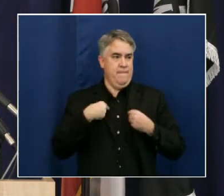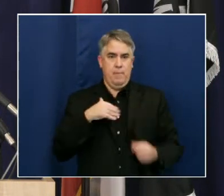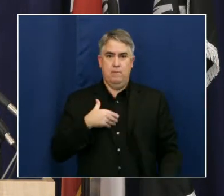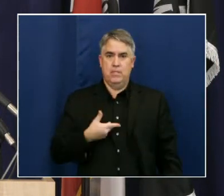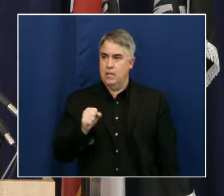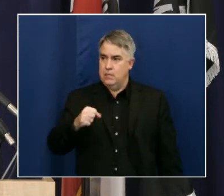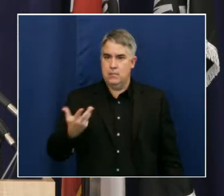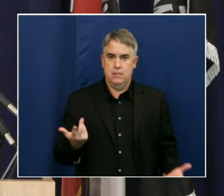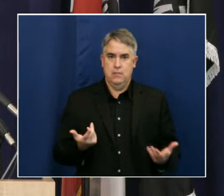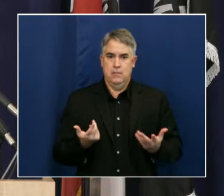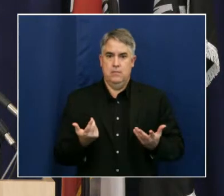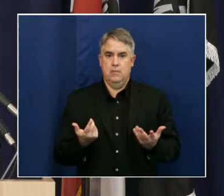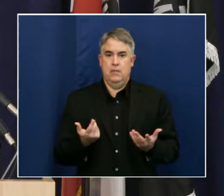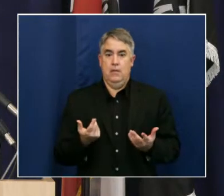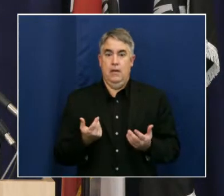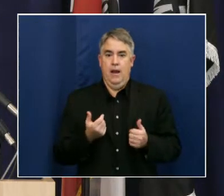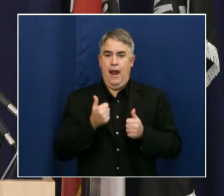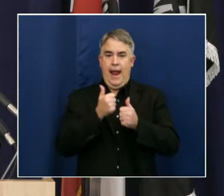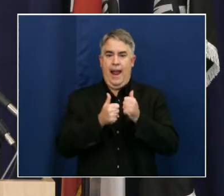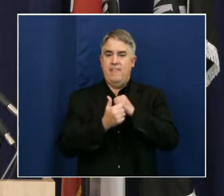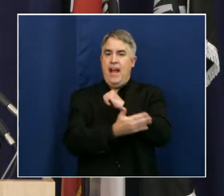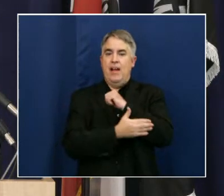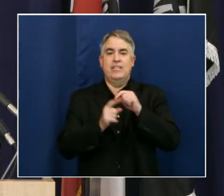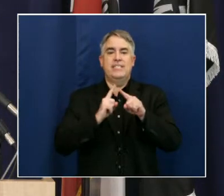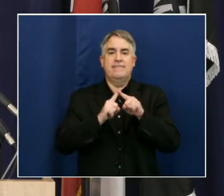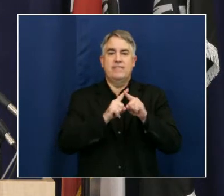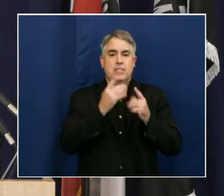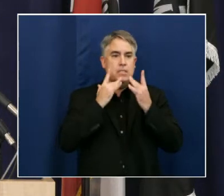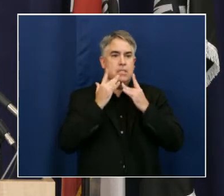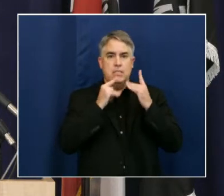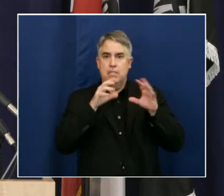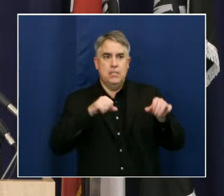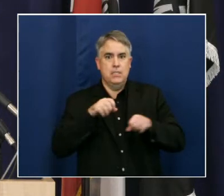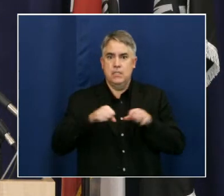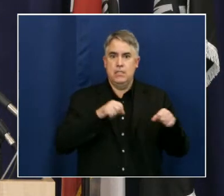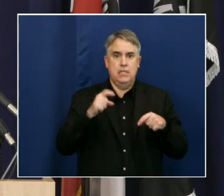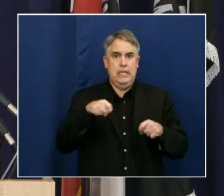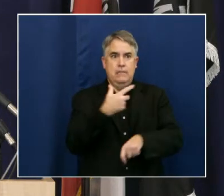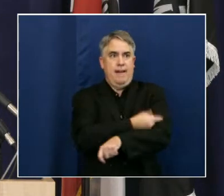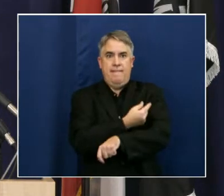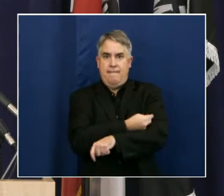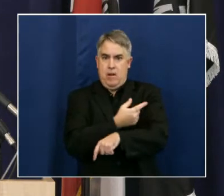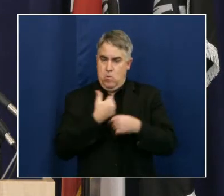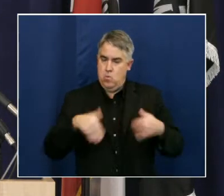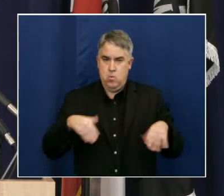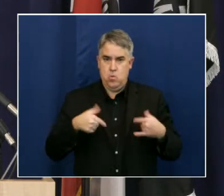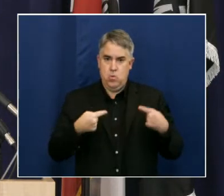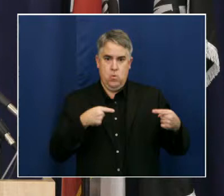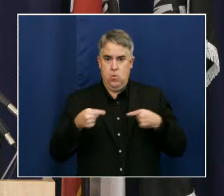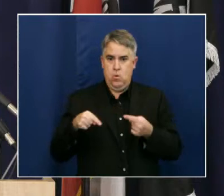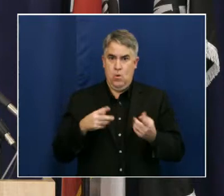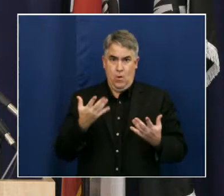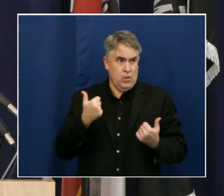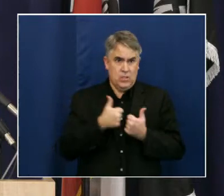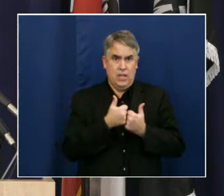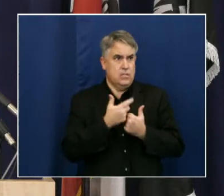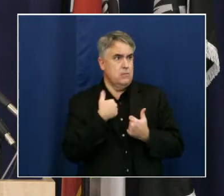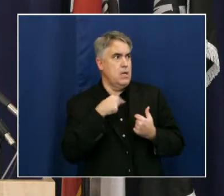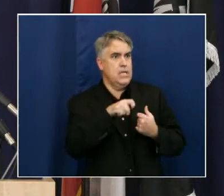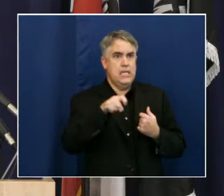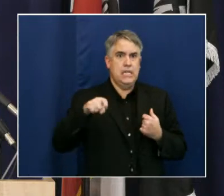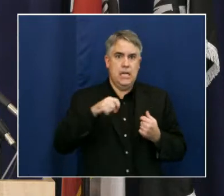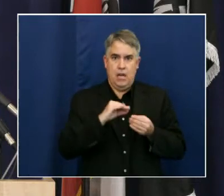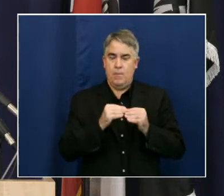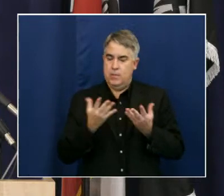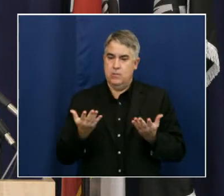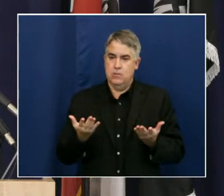every county is having a shortage of the number of vaccines that they want, along with the challenges of getting them out. I'm not